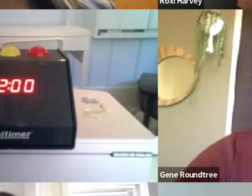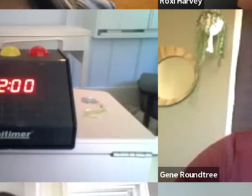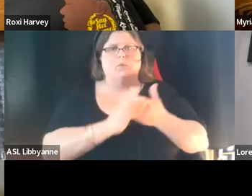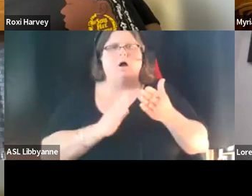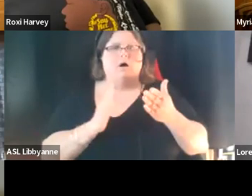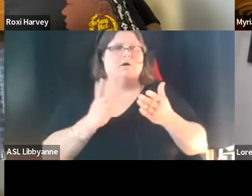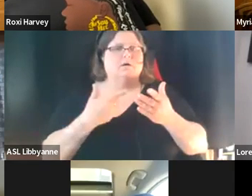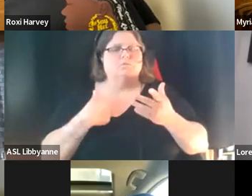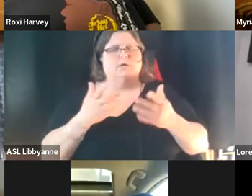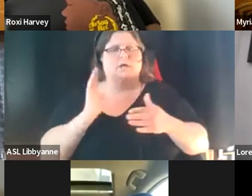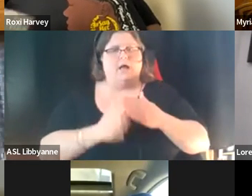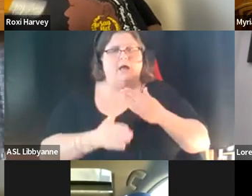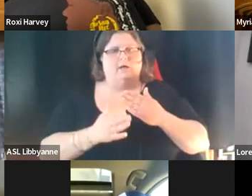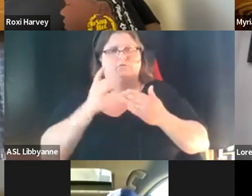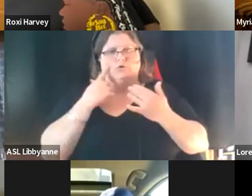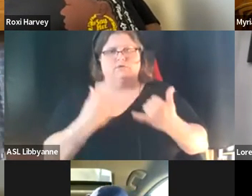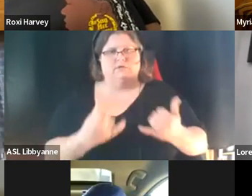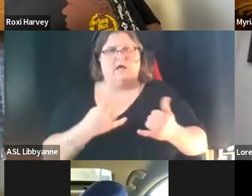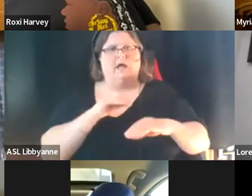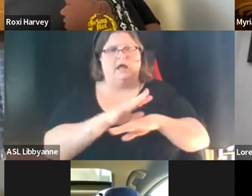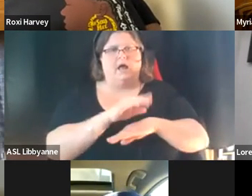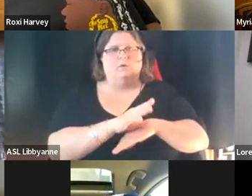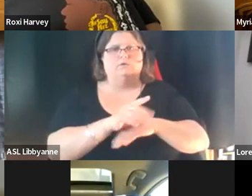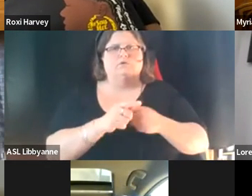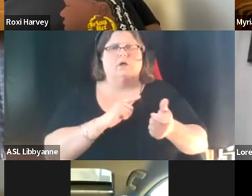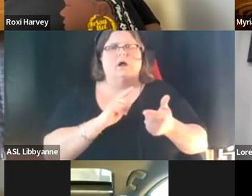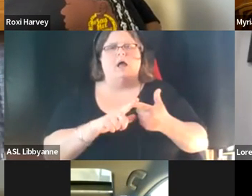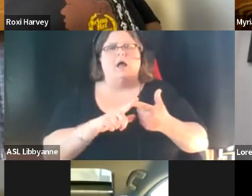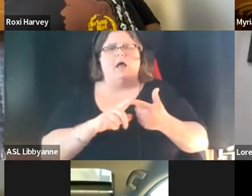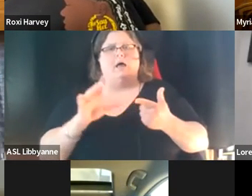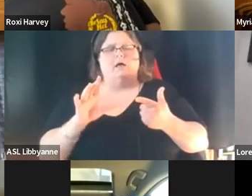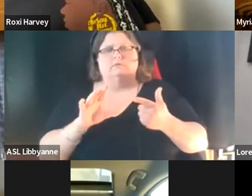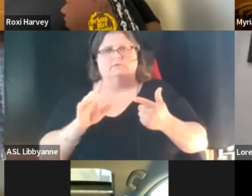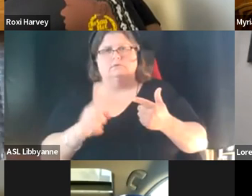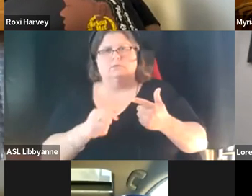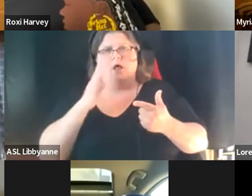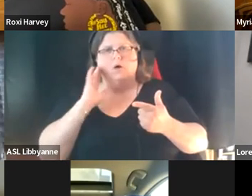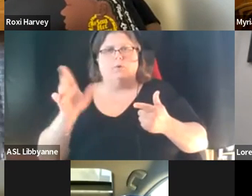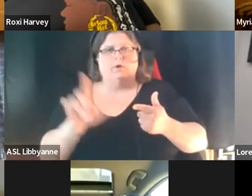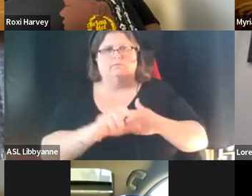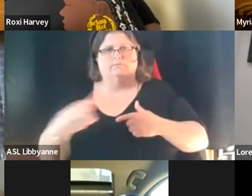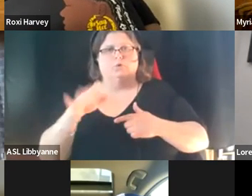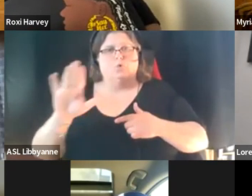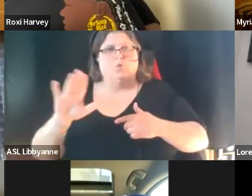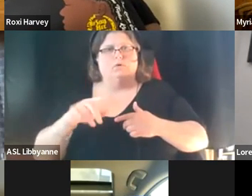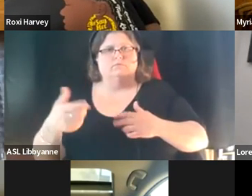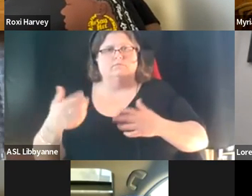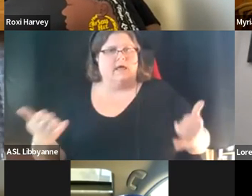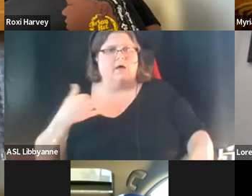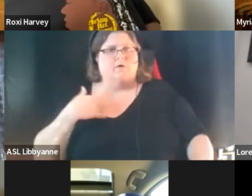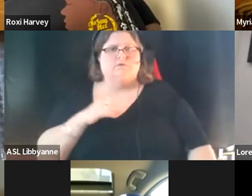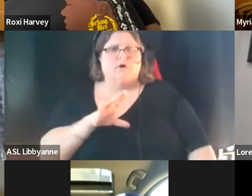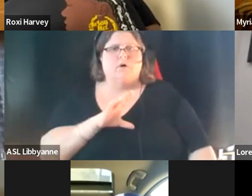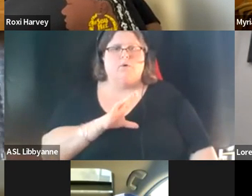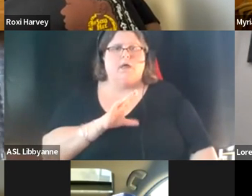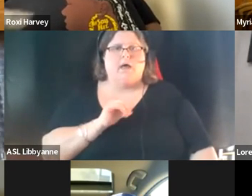Councillor Mejia and Dr. Pignato, I'll turn the microphone over to you. Thank you, Miriam. Y